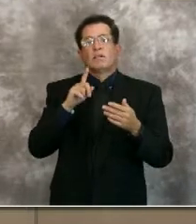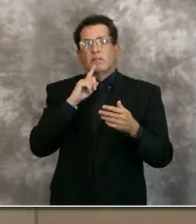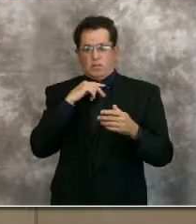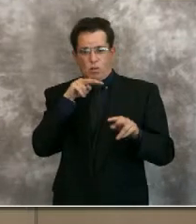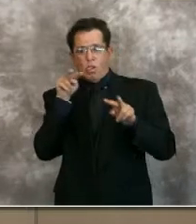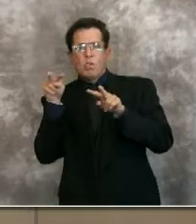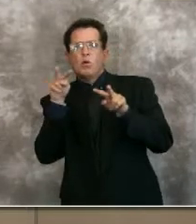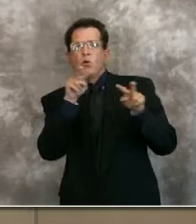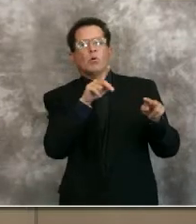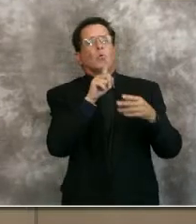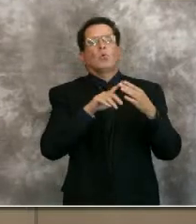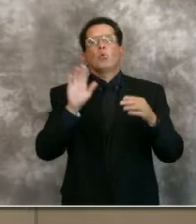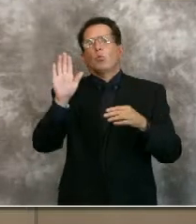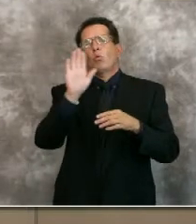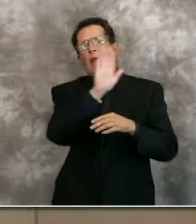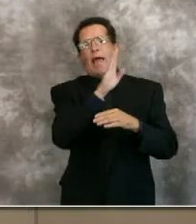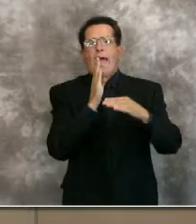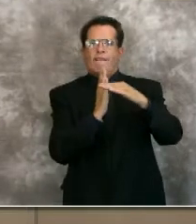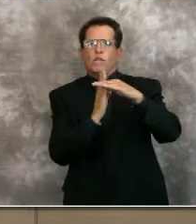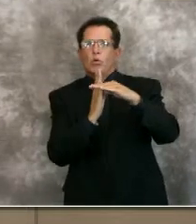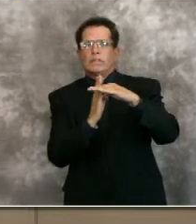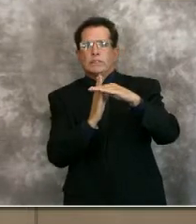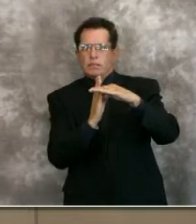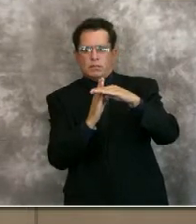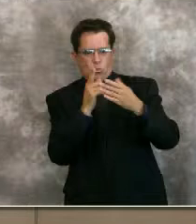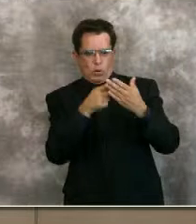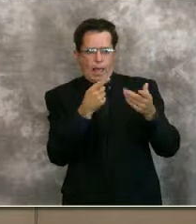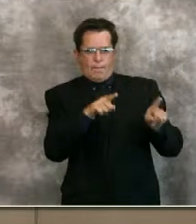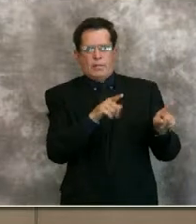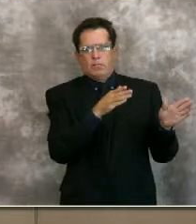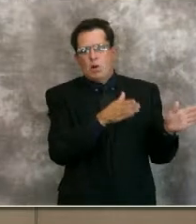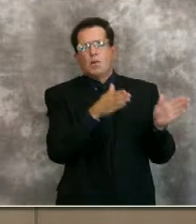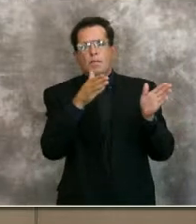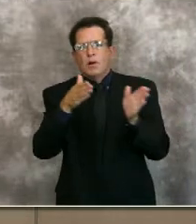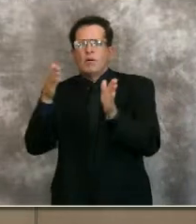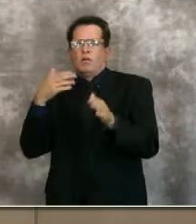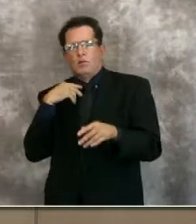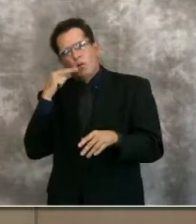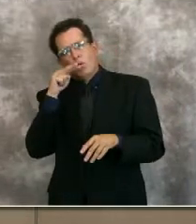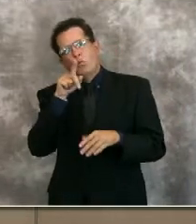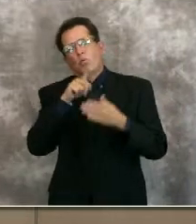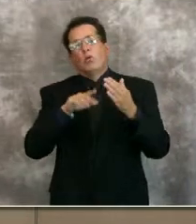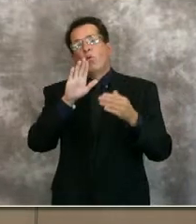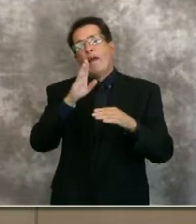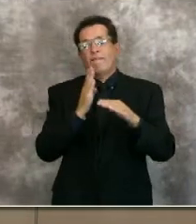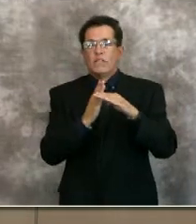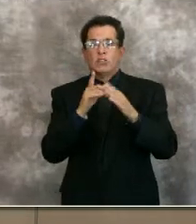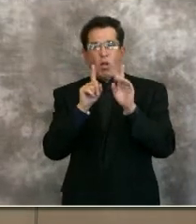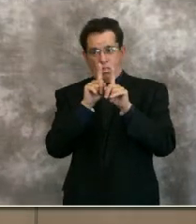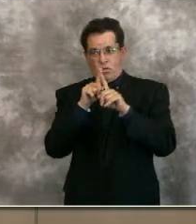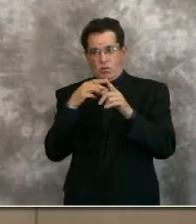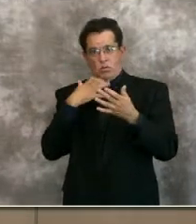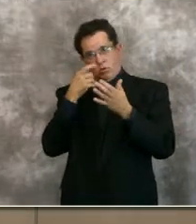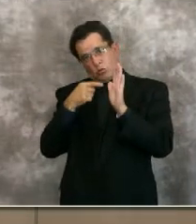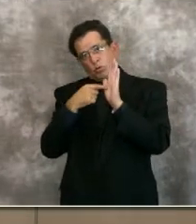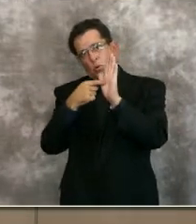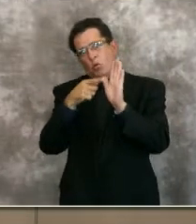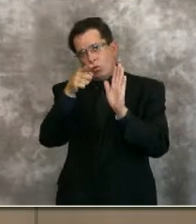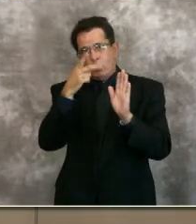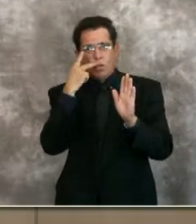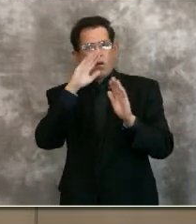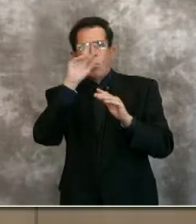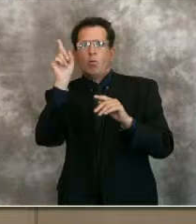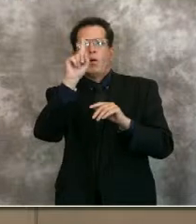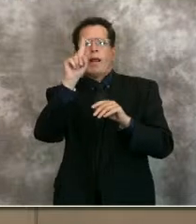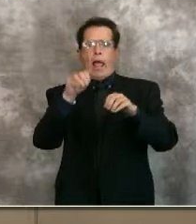all of the outbreaks that had occurred to date. And I would also like to share with you some additional information, just looking at all of the outbreaks,